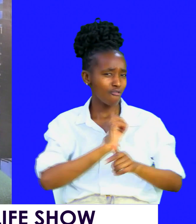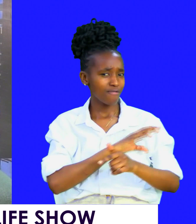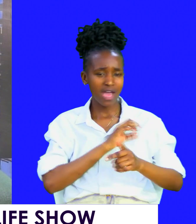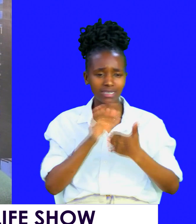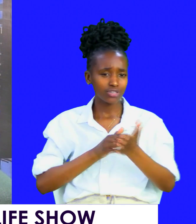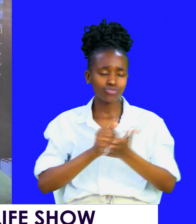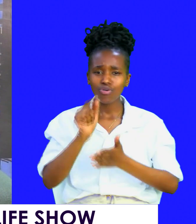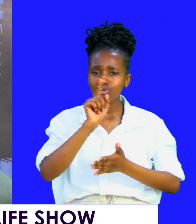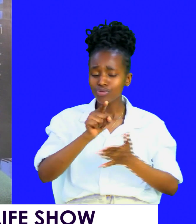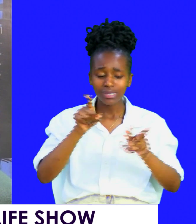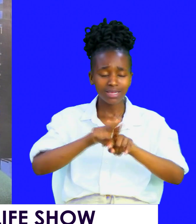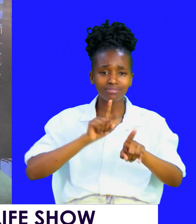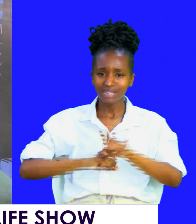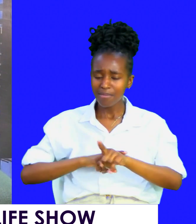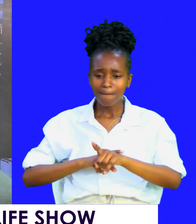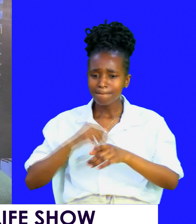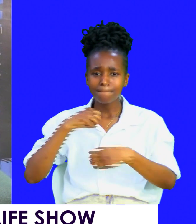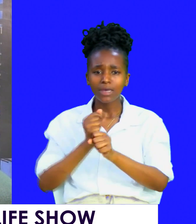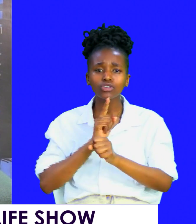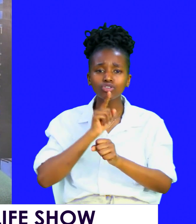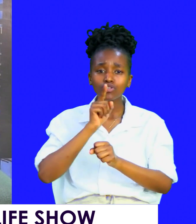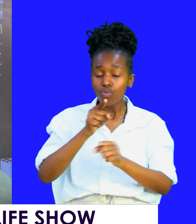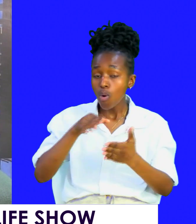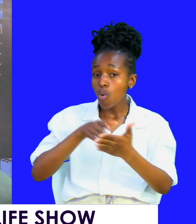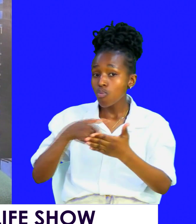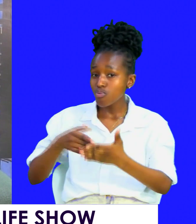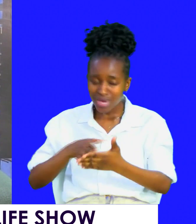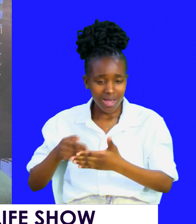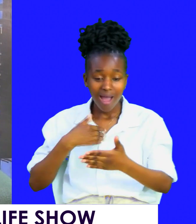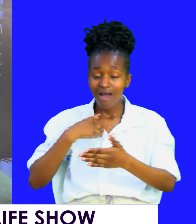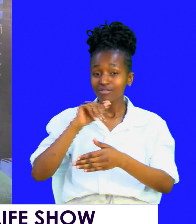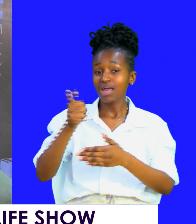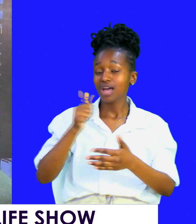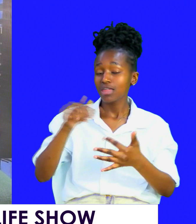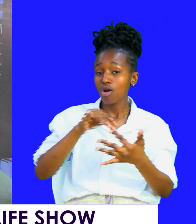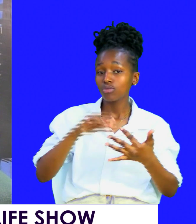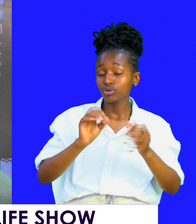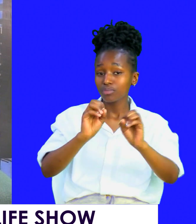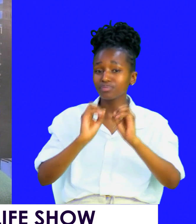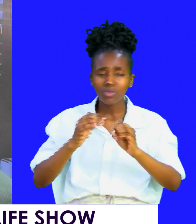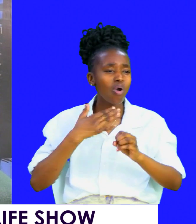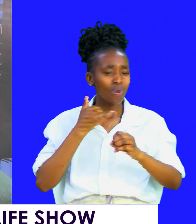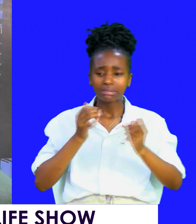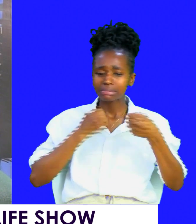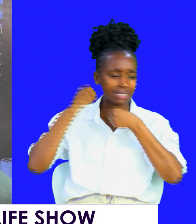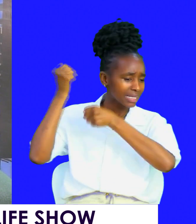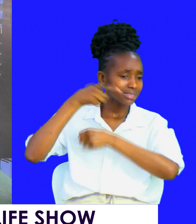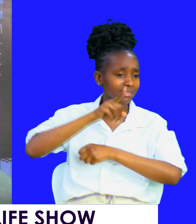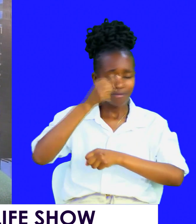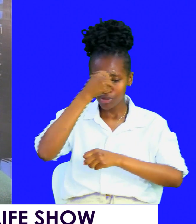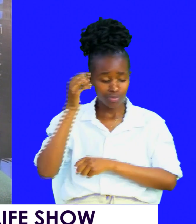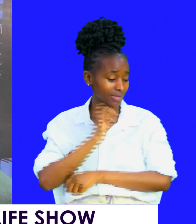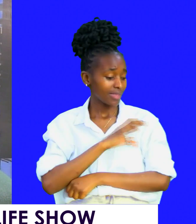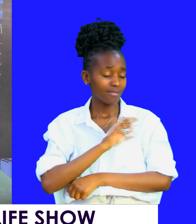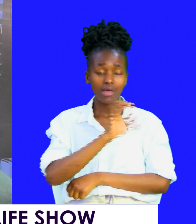being here. You are here. There is no choice again. Why should you kill yourself? Why should you die before your